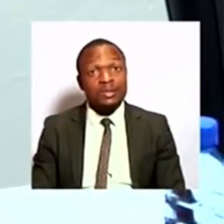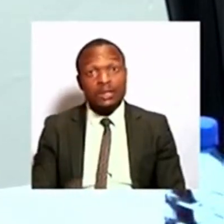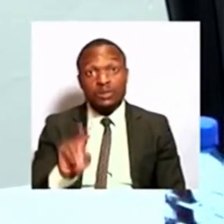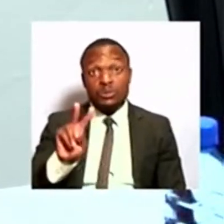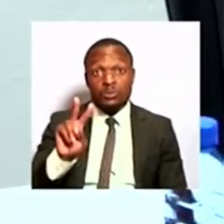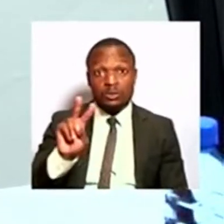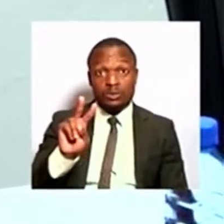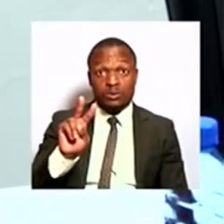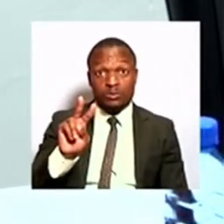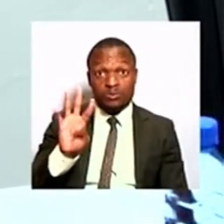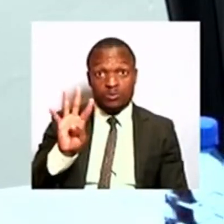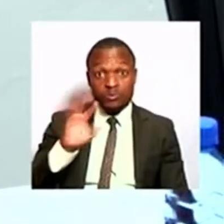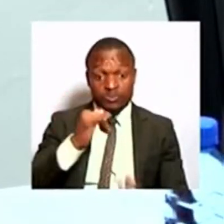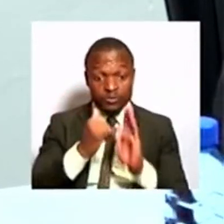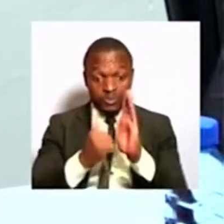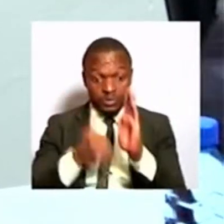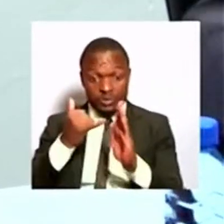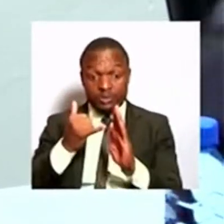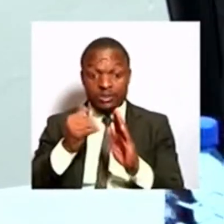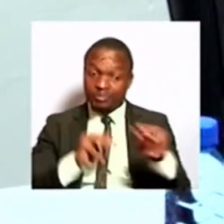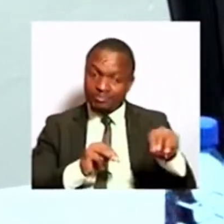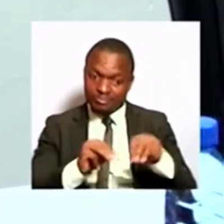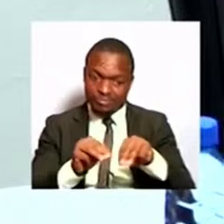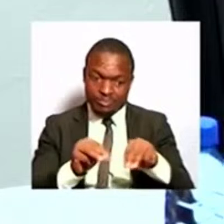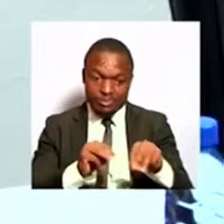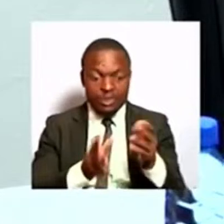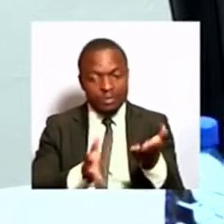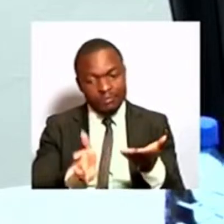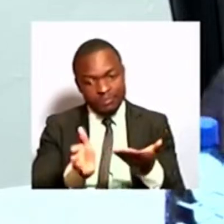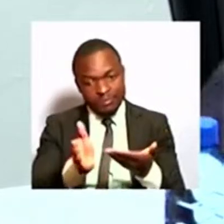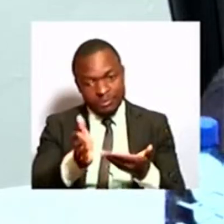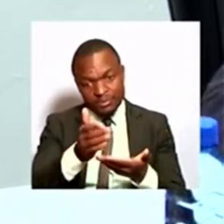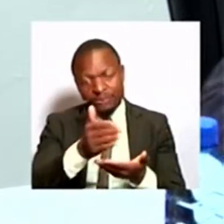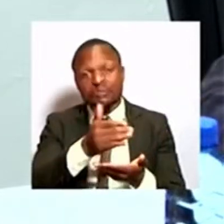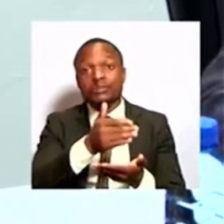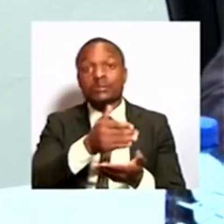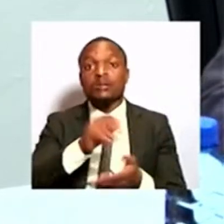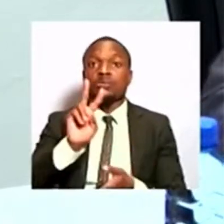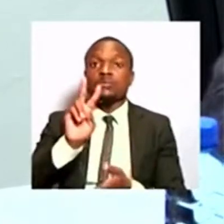24th January, you have managed to raise